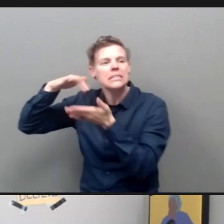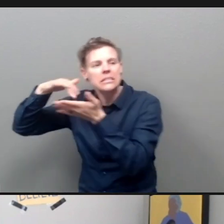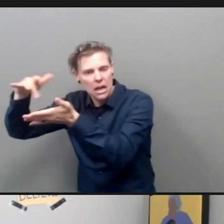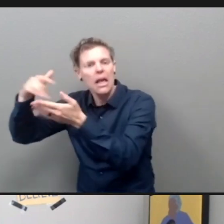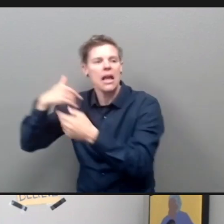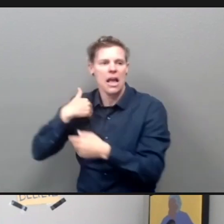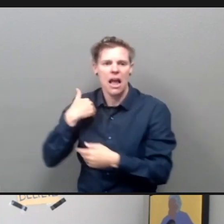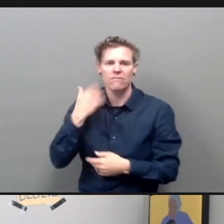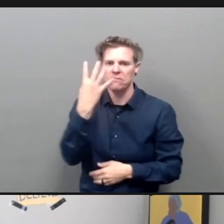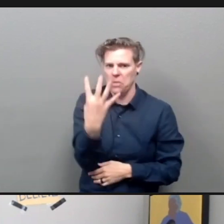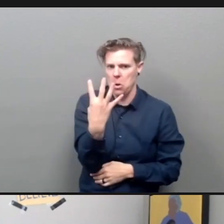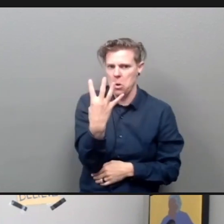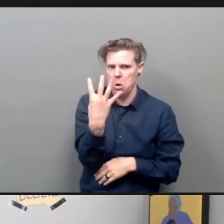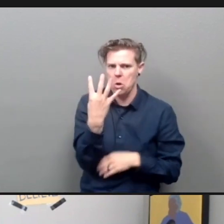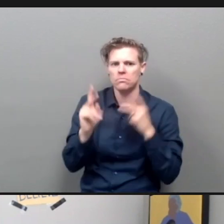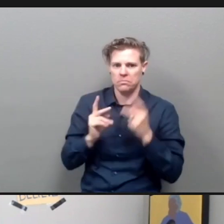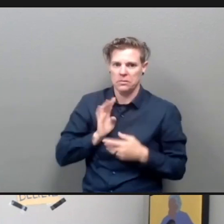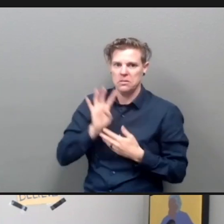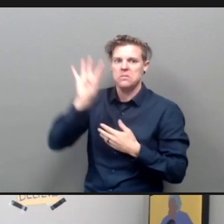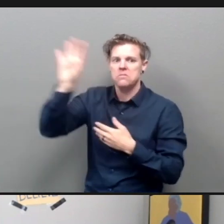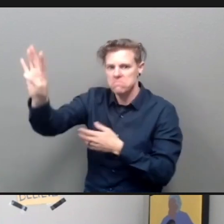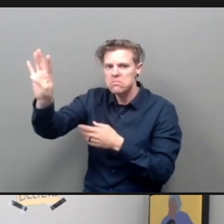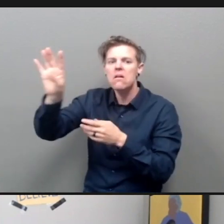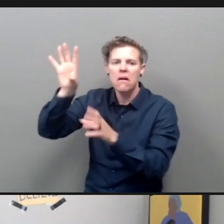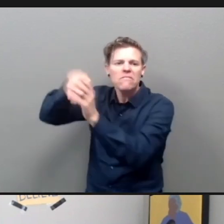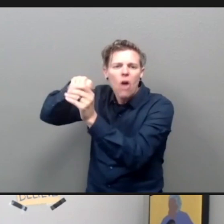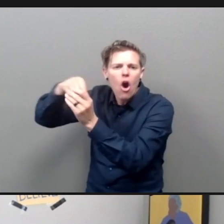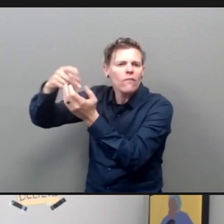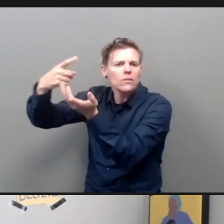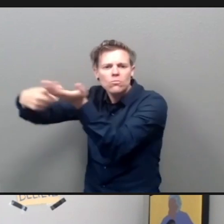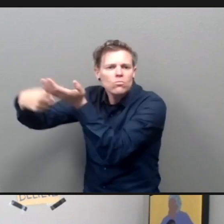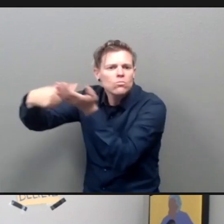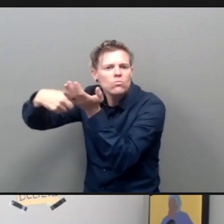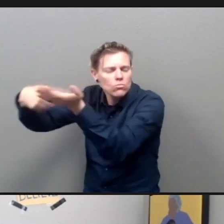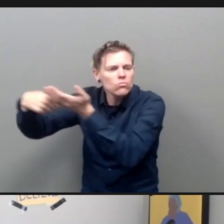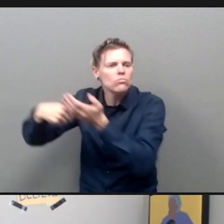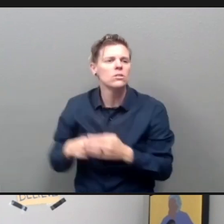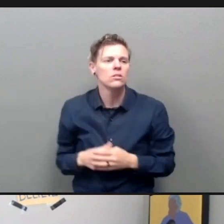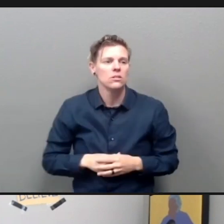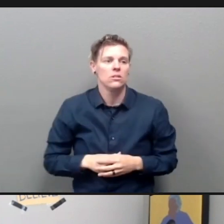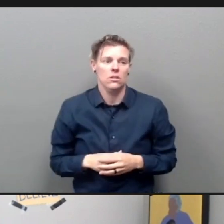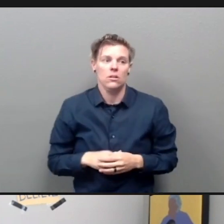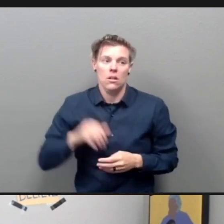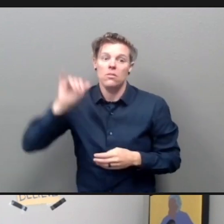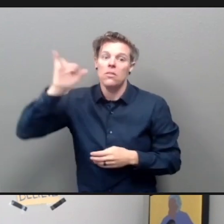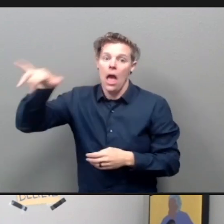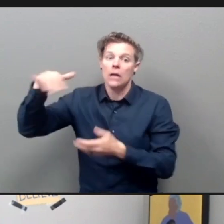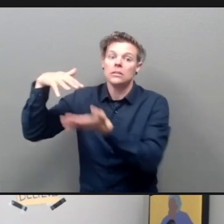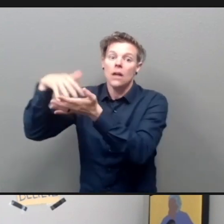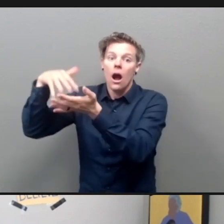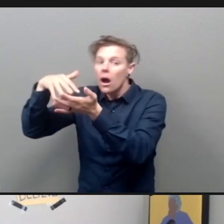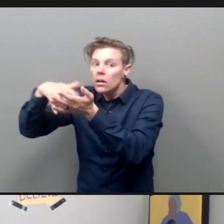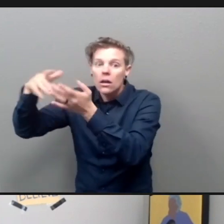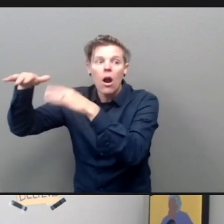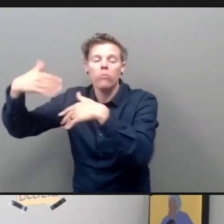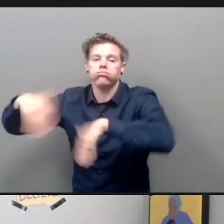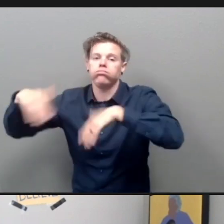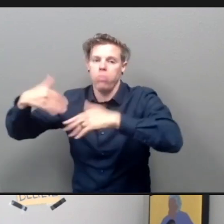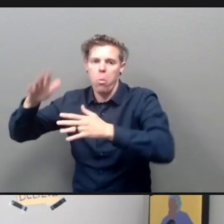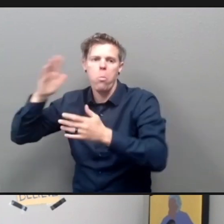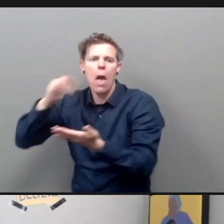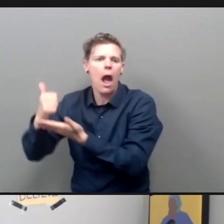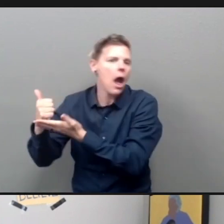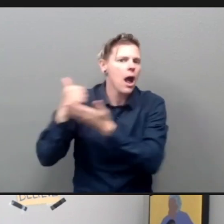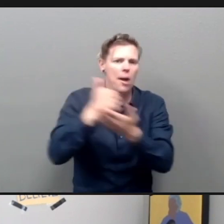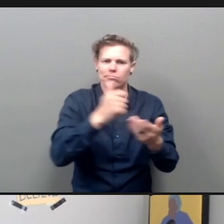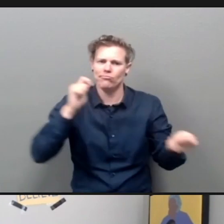really sort of groundbreaking work, I think, that's going to enable us. And remember, it's not the kids with COVID will get